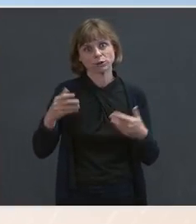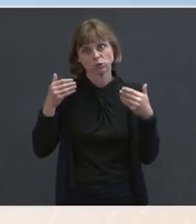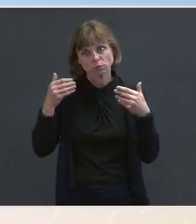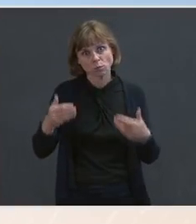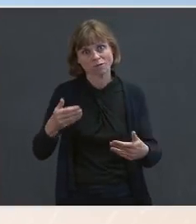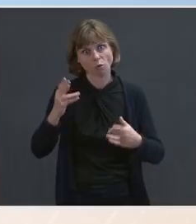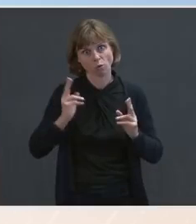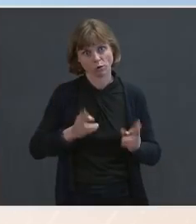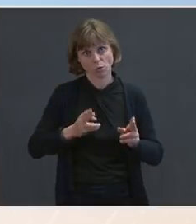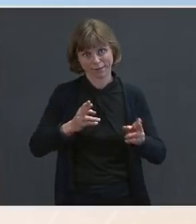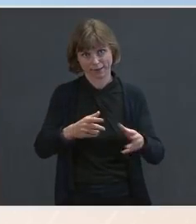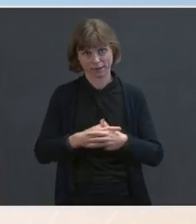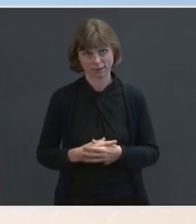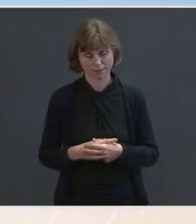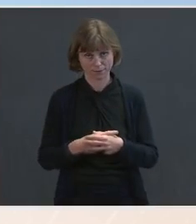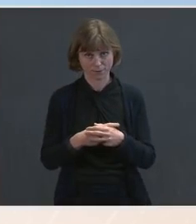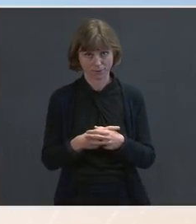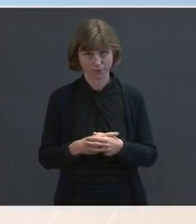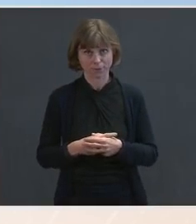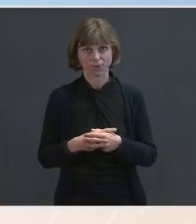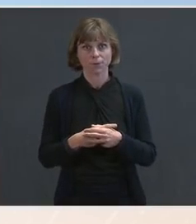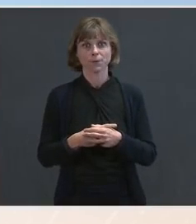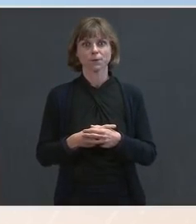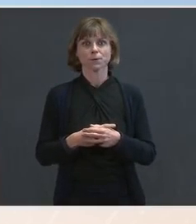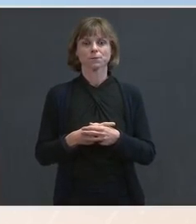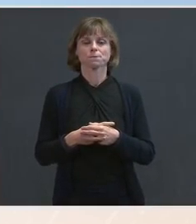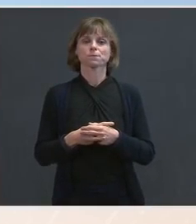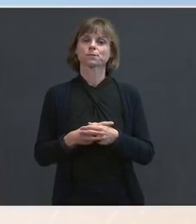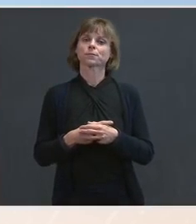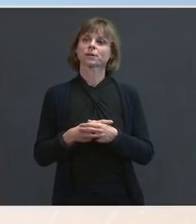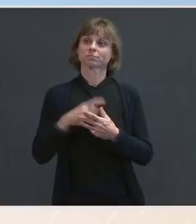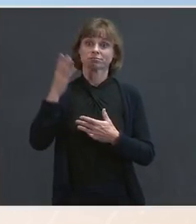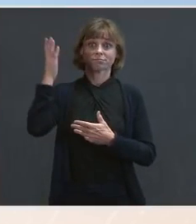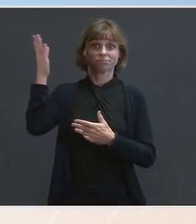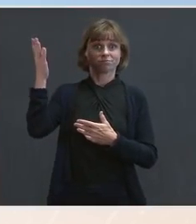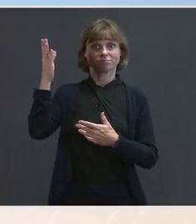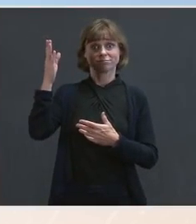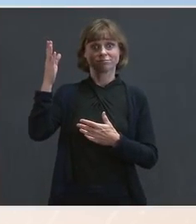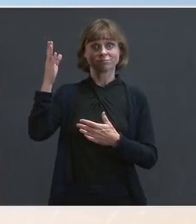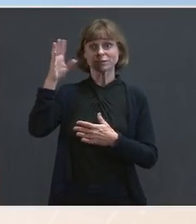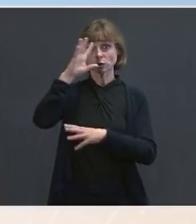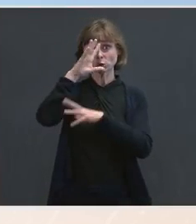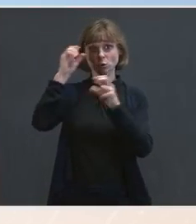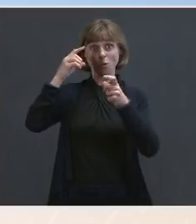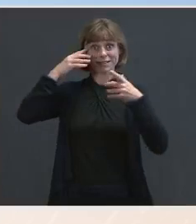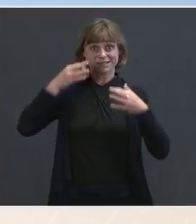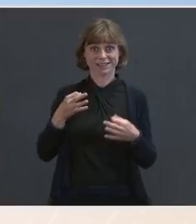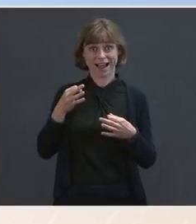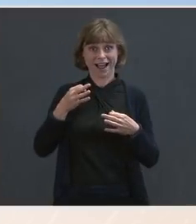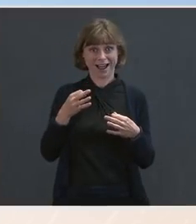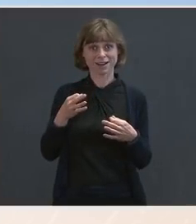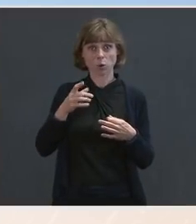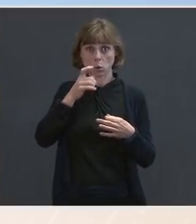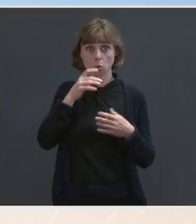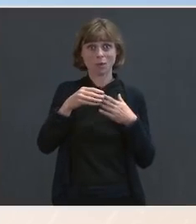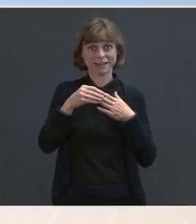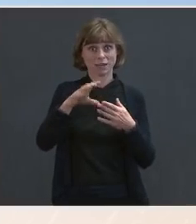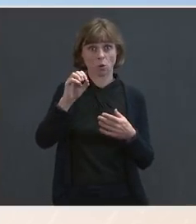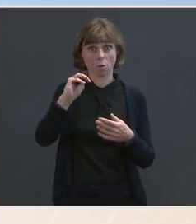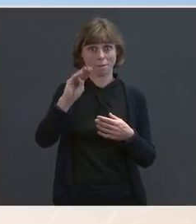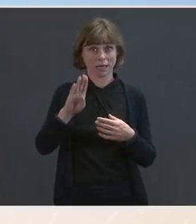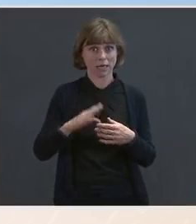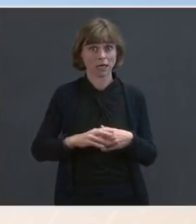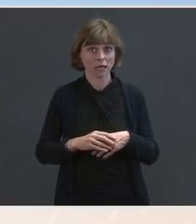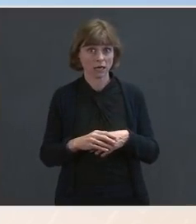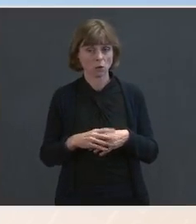that quickly. I will reserve his space for him making his own decision about who is going to lead the budget department. We certainly